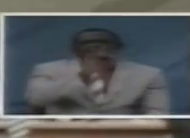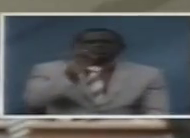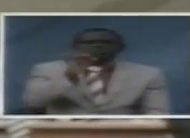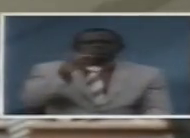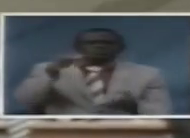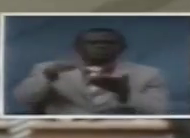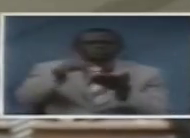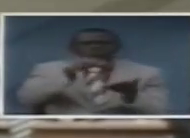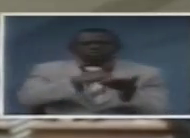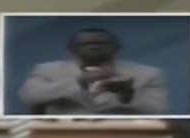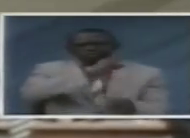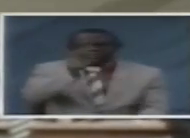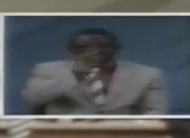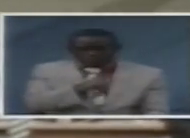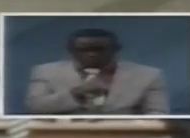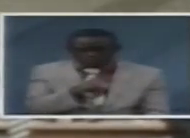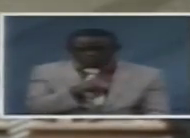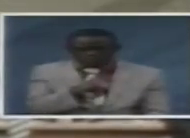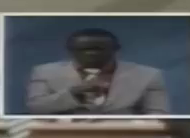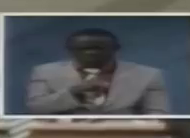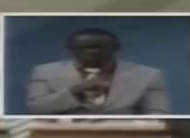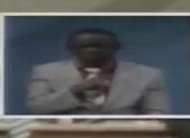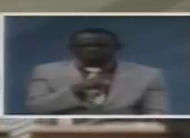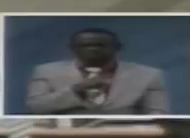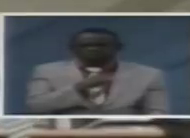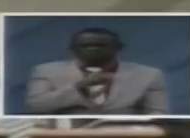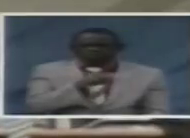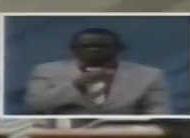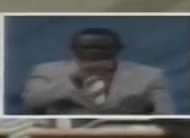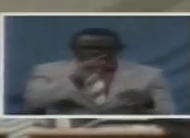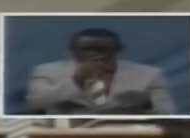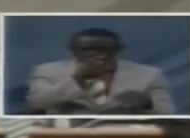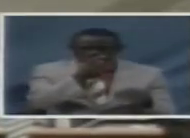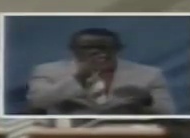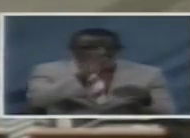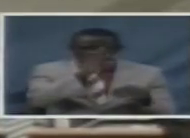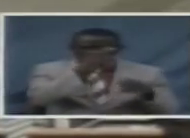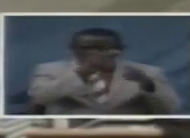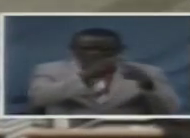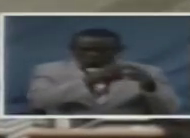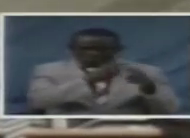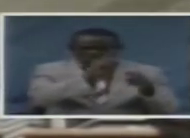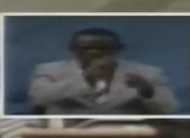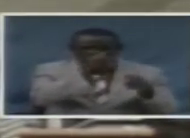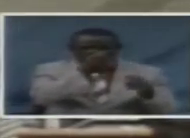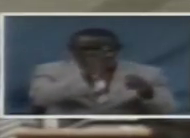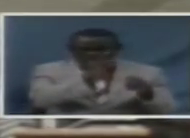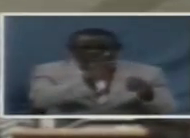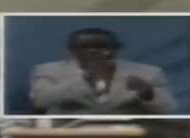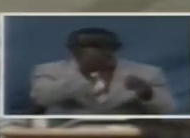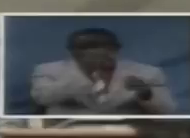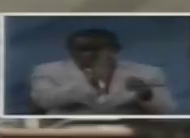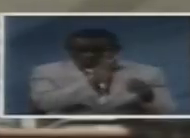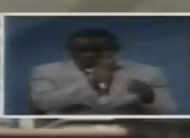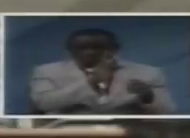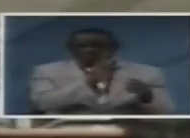$388 million during the first 6 months of 2017, compared to a